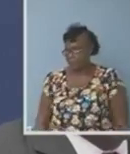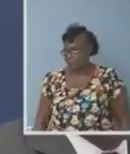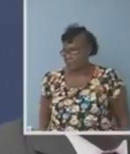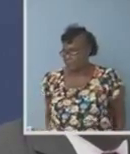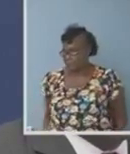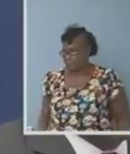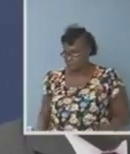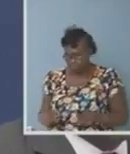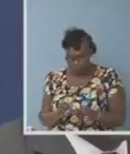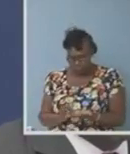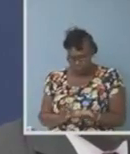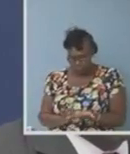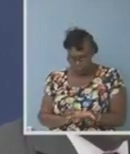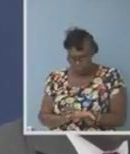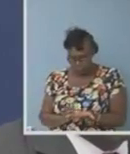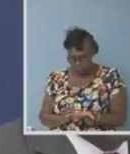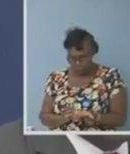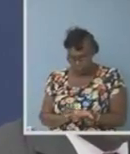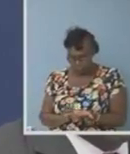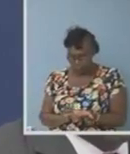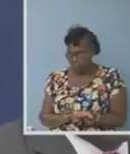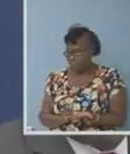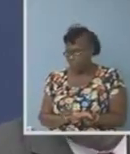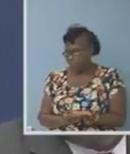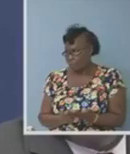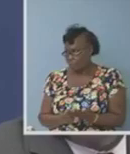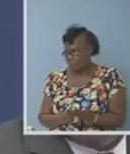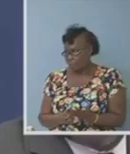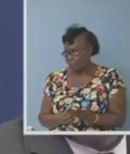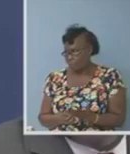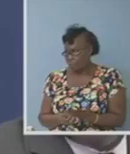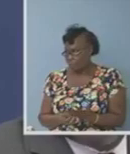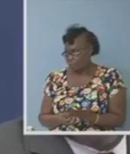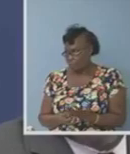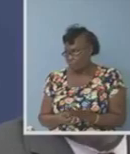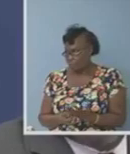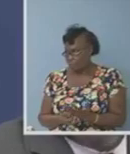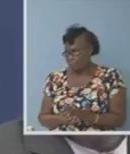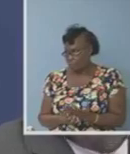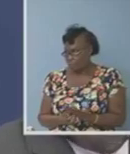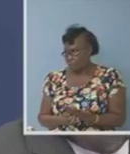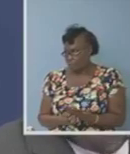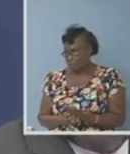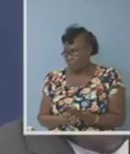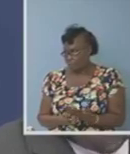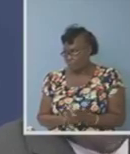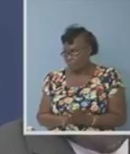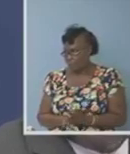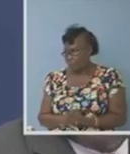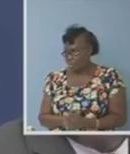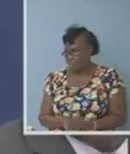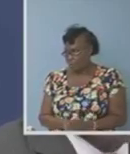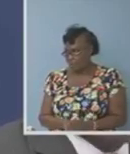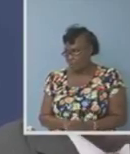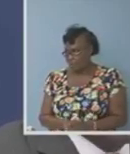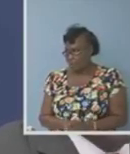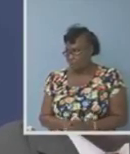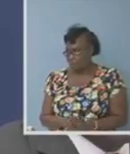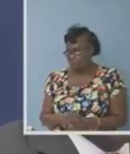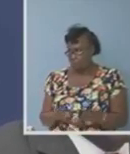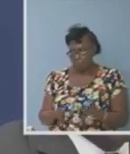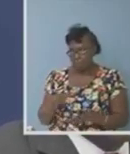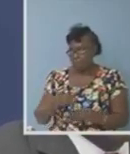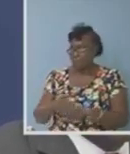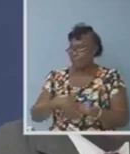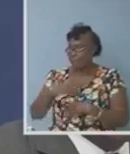that, the particular situation be communicated to the team. So perhaps after this session, we can